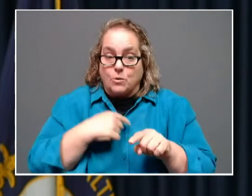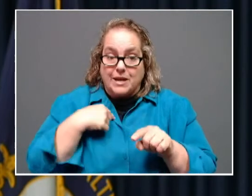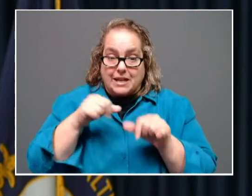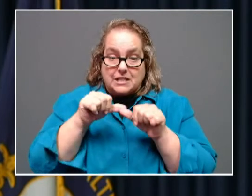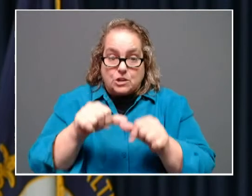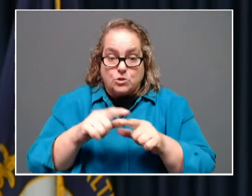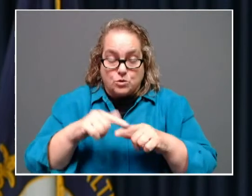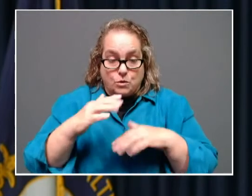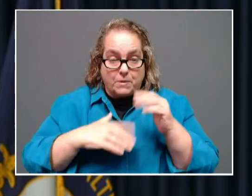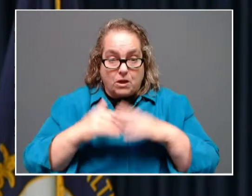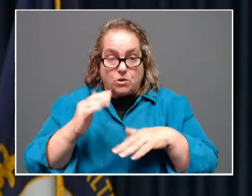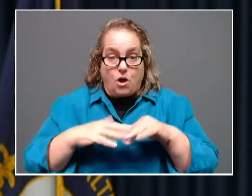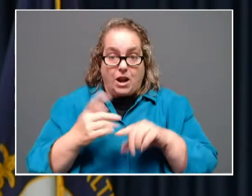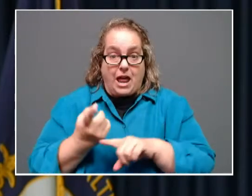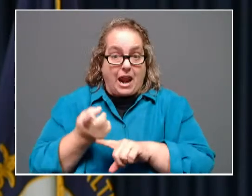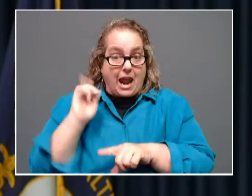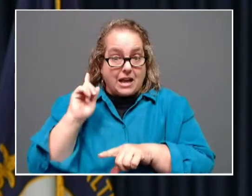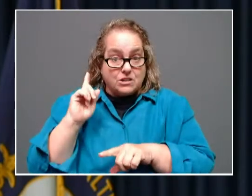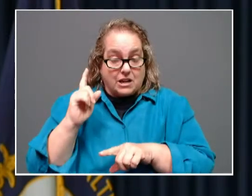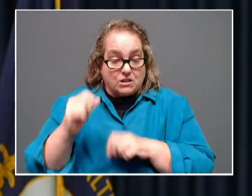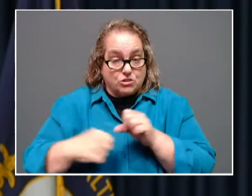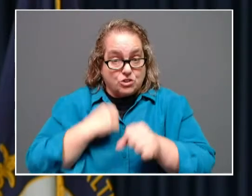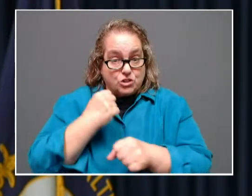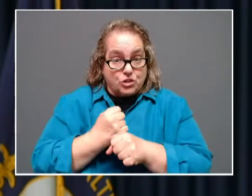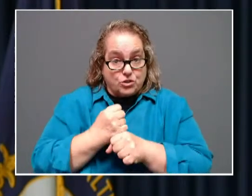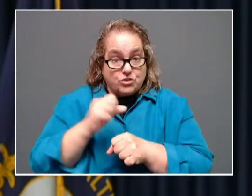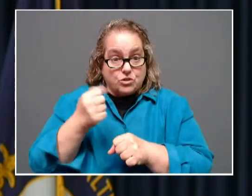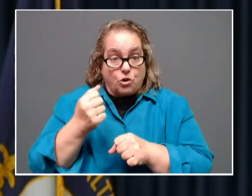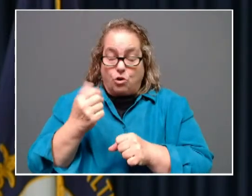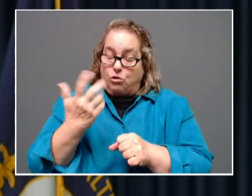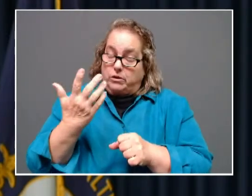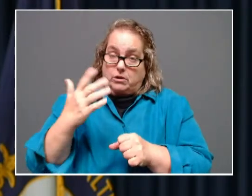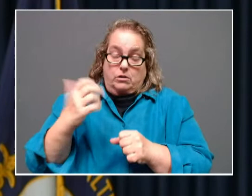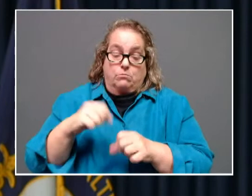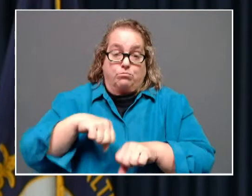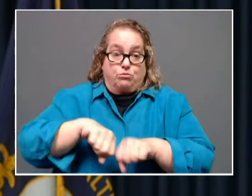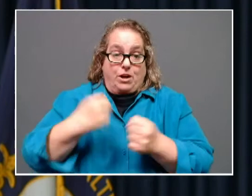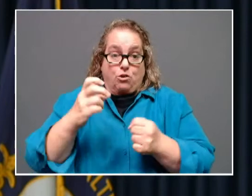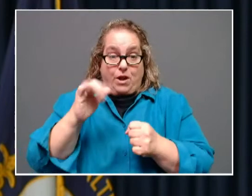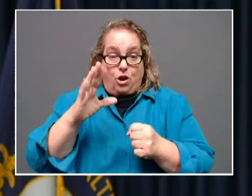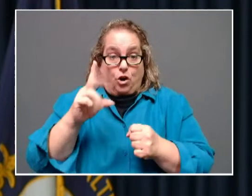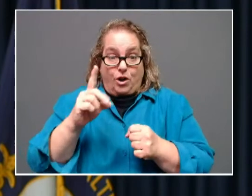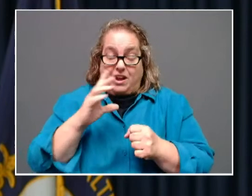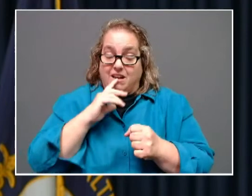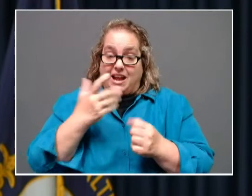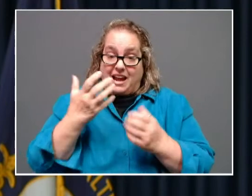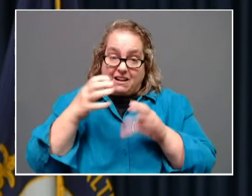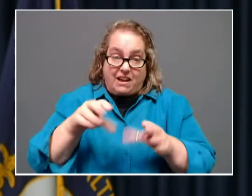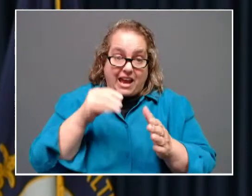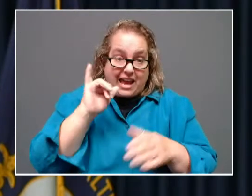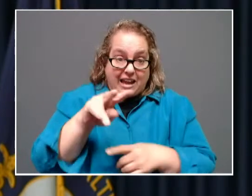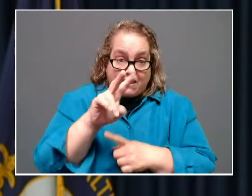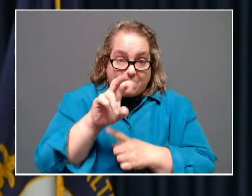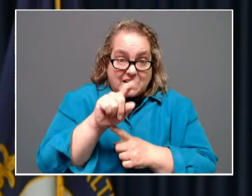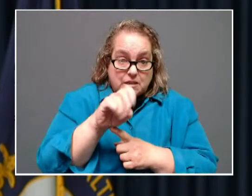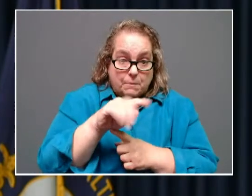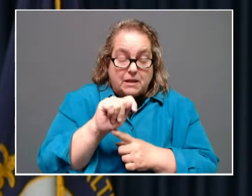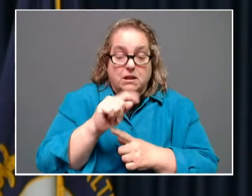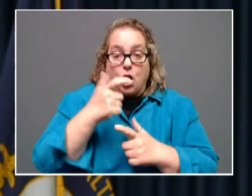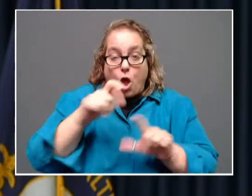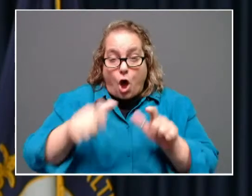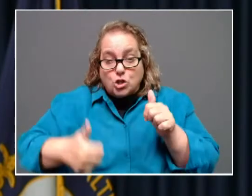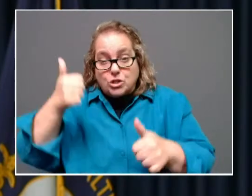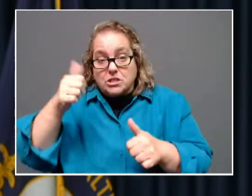record investment, record new jobs, and certainly jobs of the future, and some of the largest companies in the United